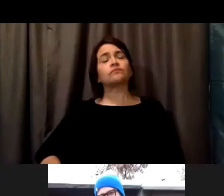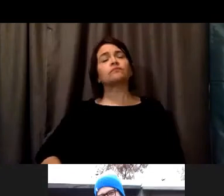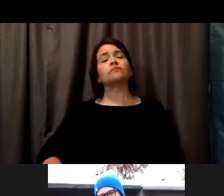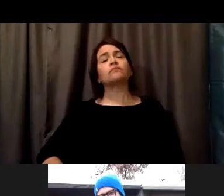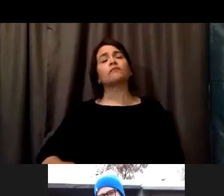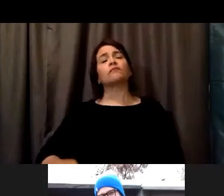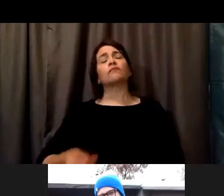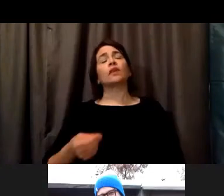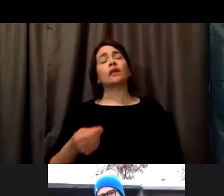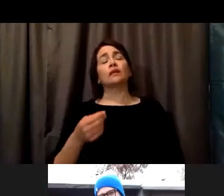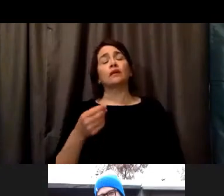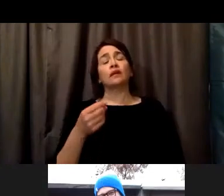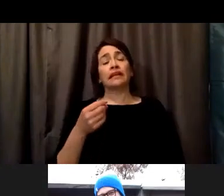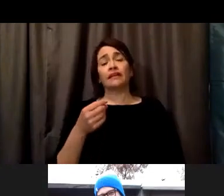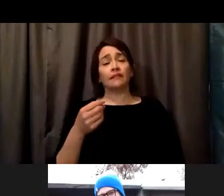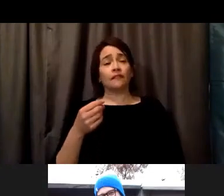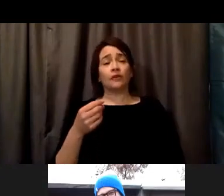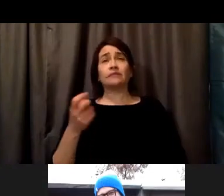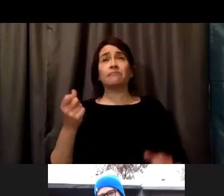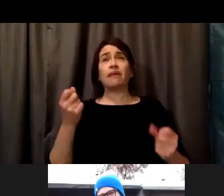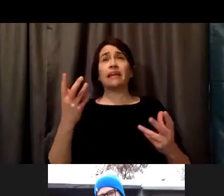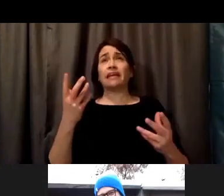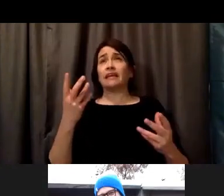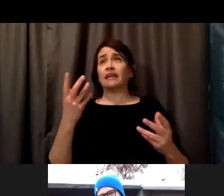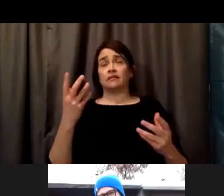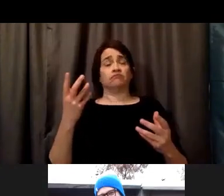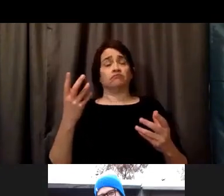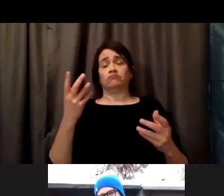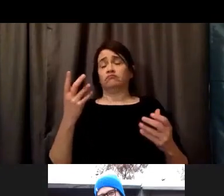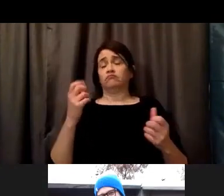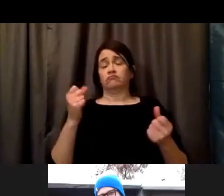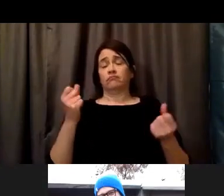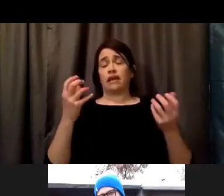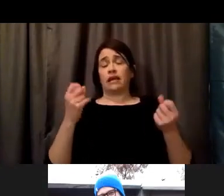And thousands of temples throughout Southeast Asia,